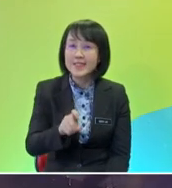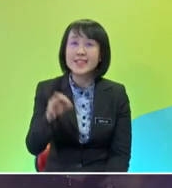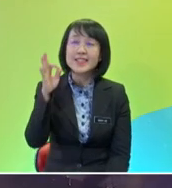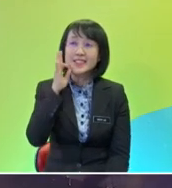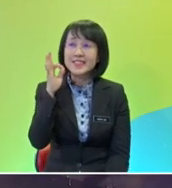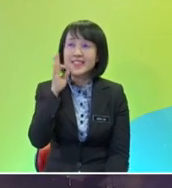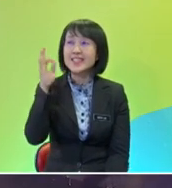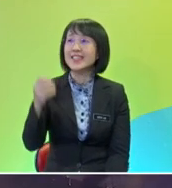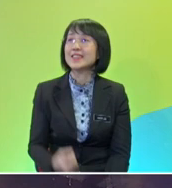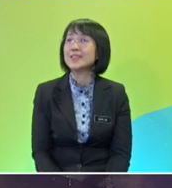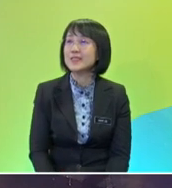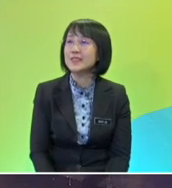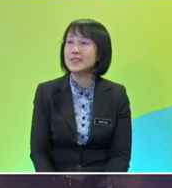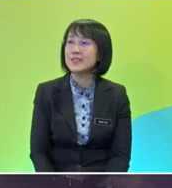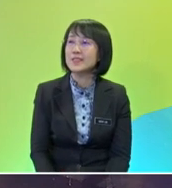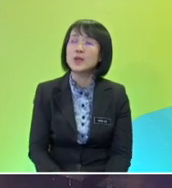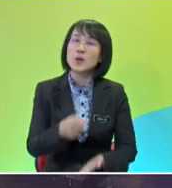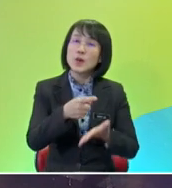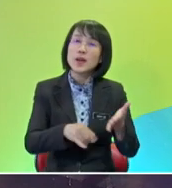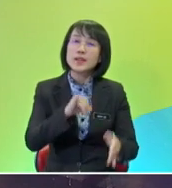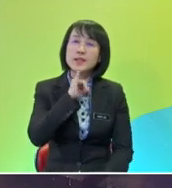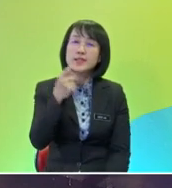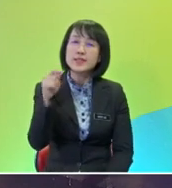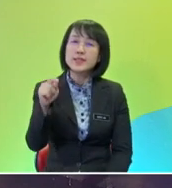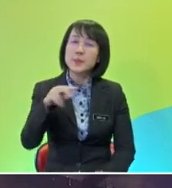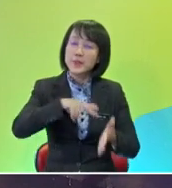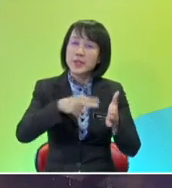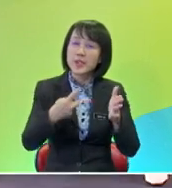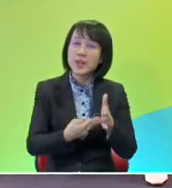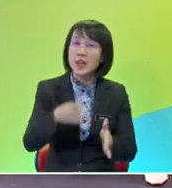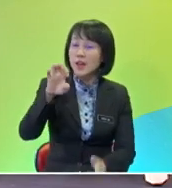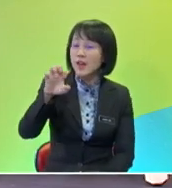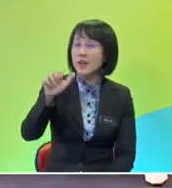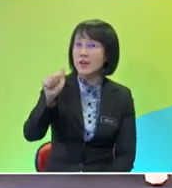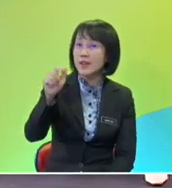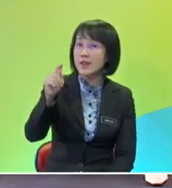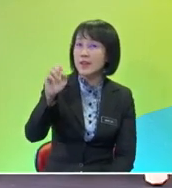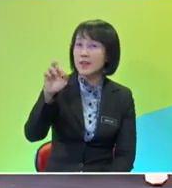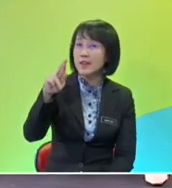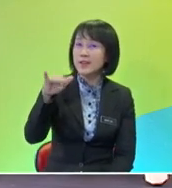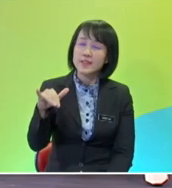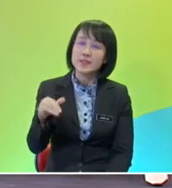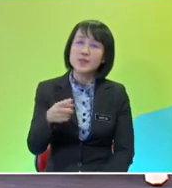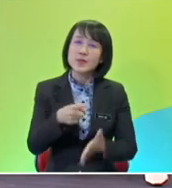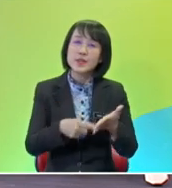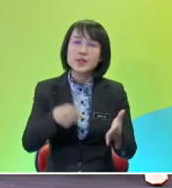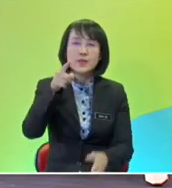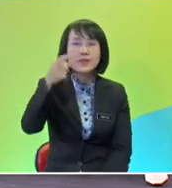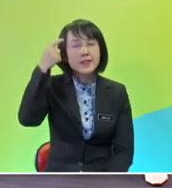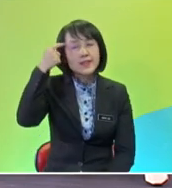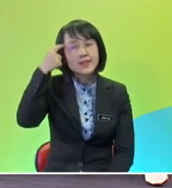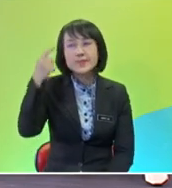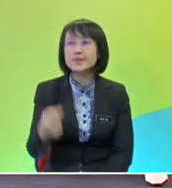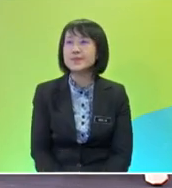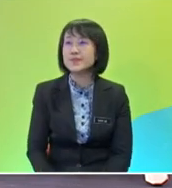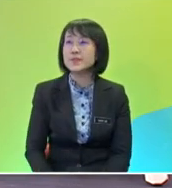up the stage. All right, teacher. What is the meaning of eatery? Eatery. What do you think it is, Pika? It's a